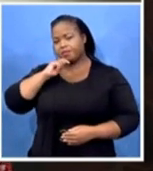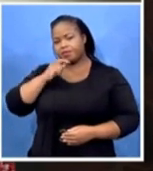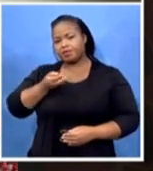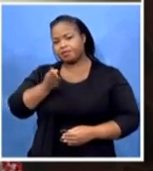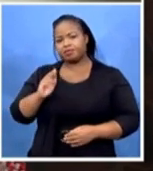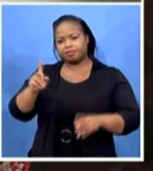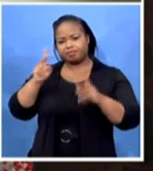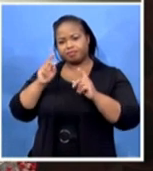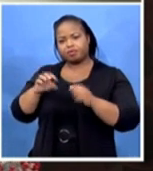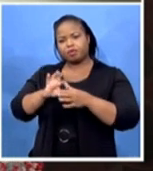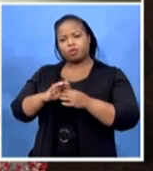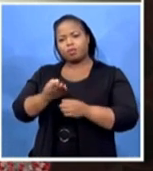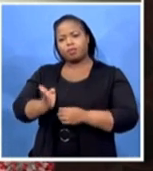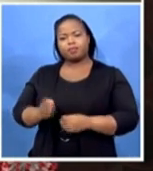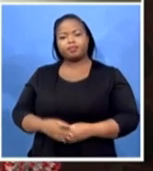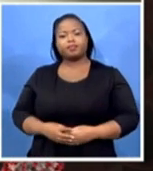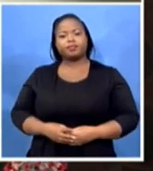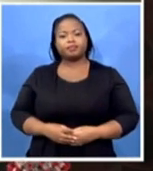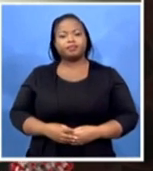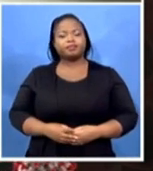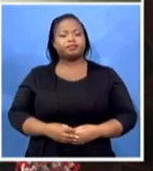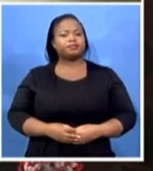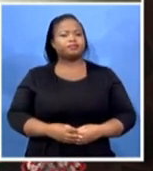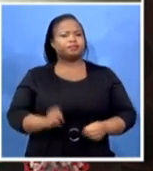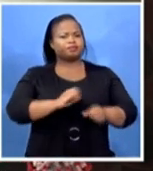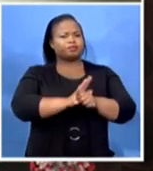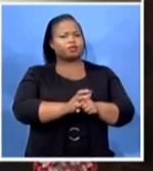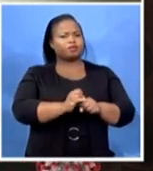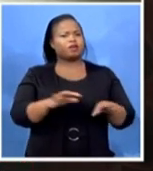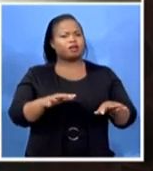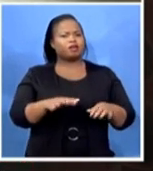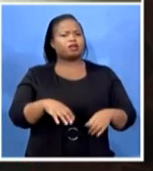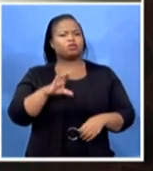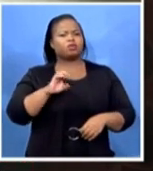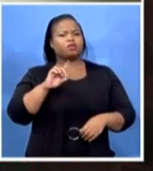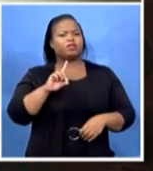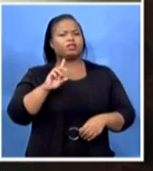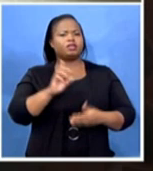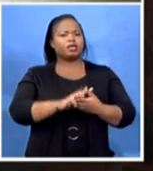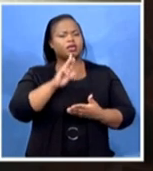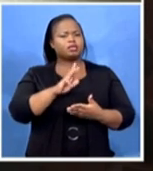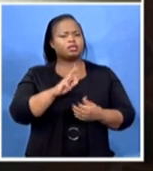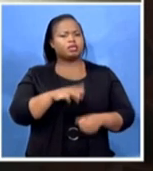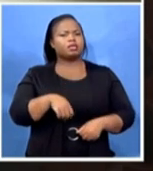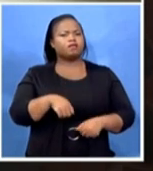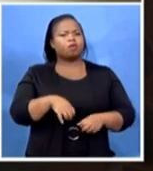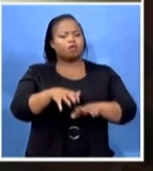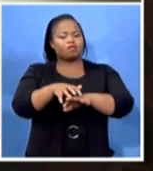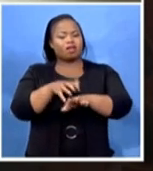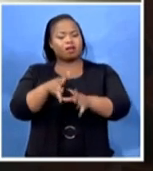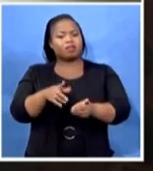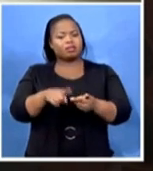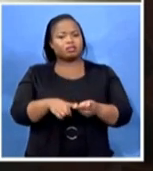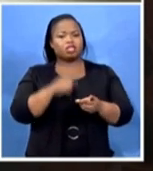How is COVID-19 impacting on the smallholder farmers and red meat producers? And how are the problems at the Land